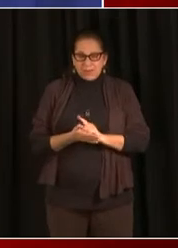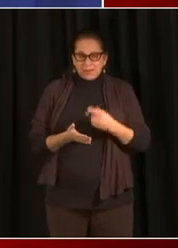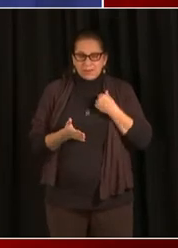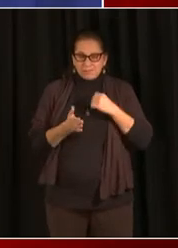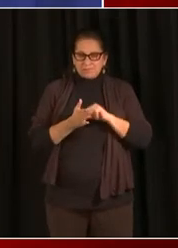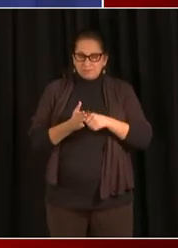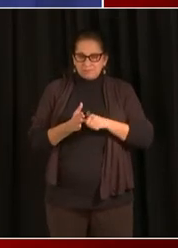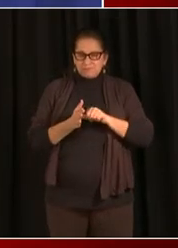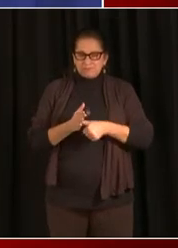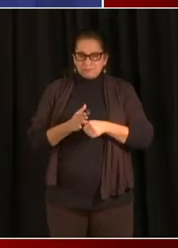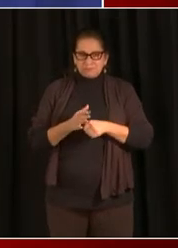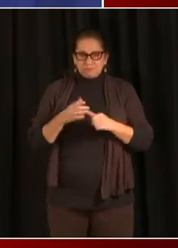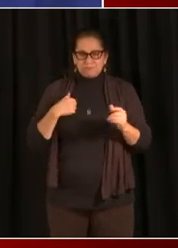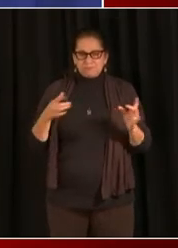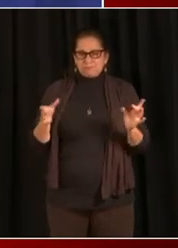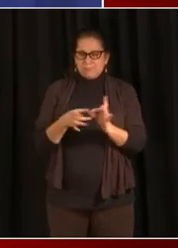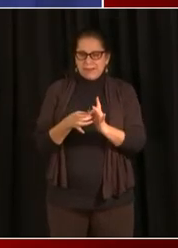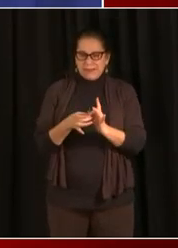opportunities.